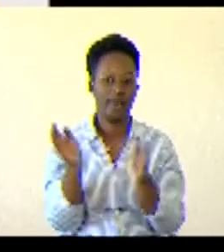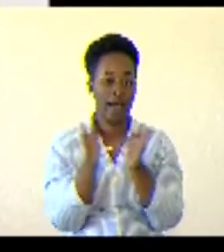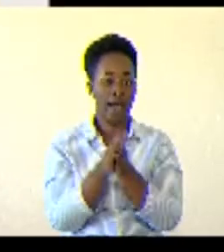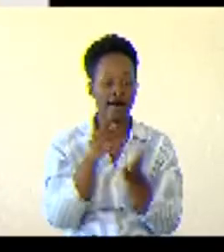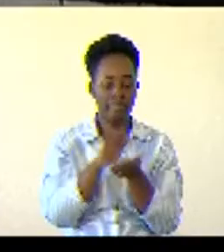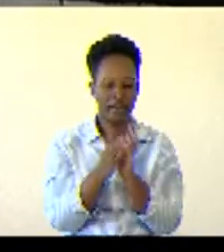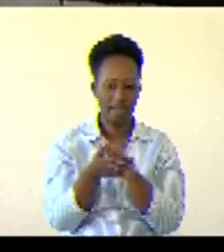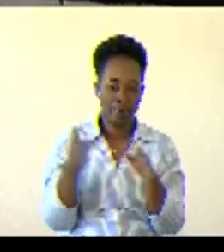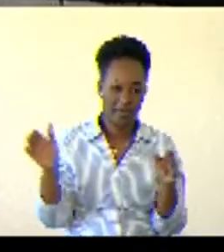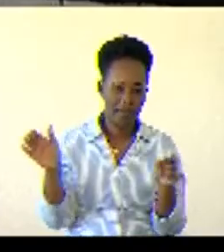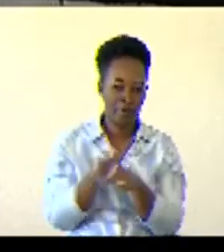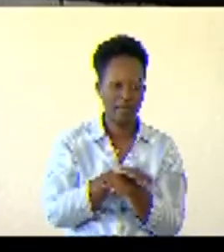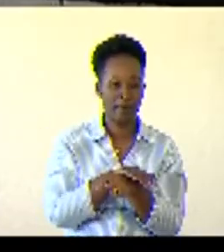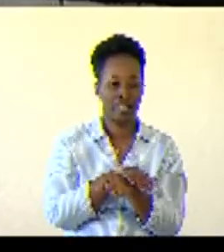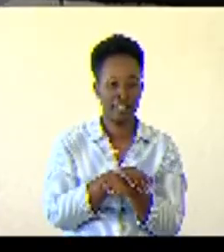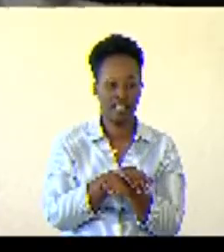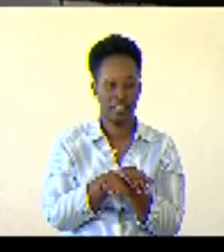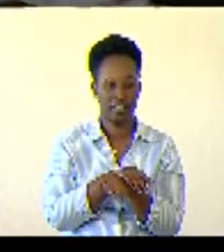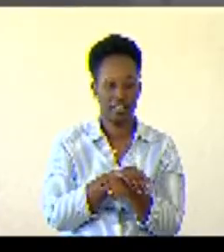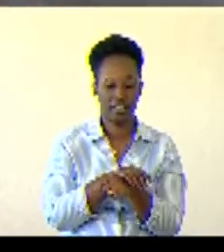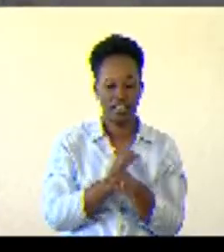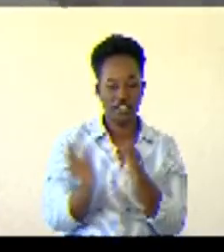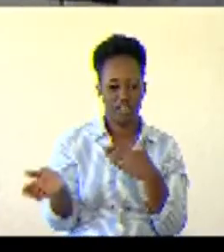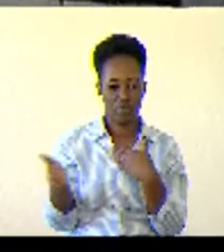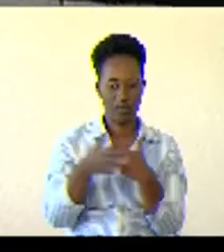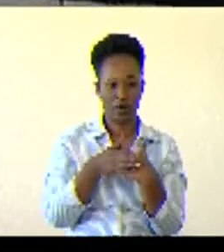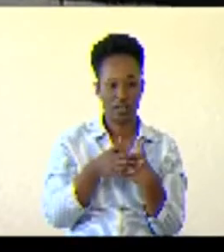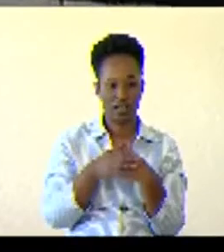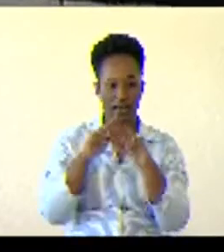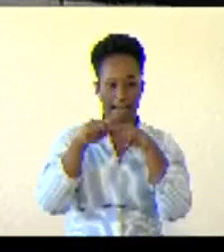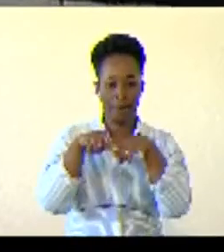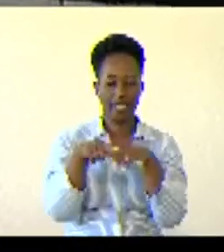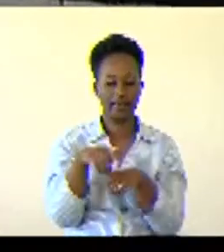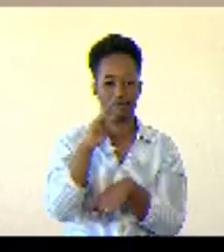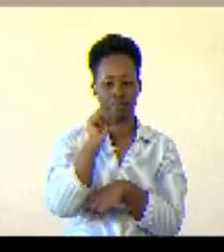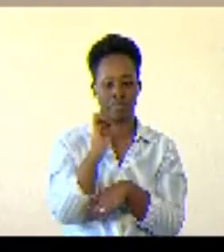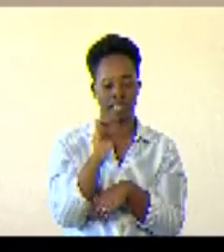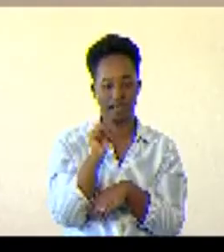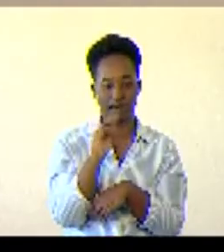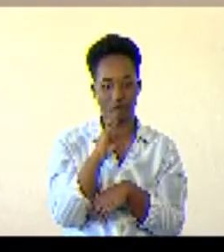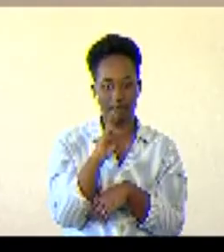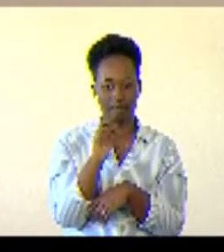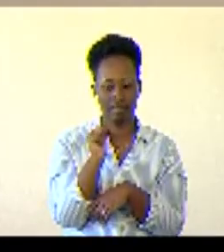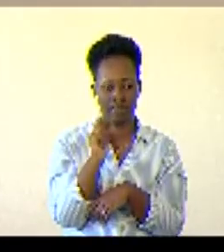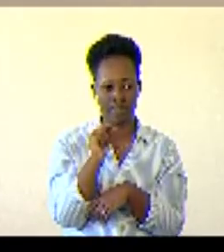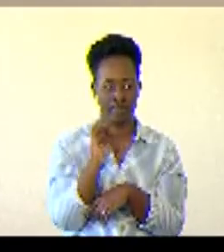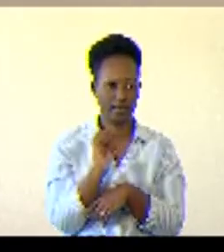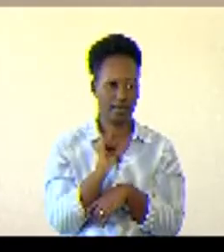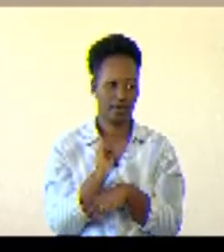becomes completely enclosed by the membrane. After surrounding it, now it is going to be